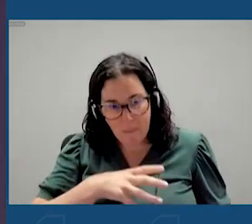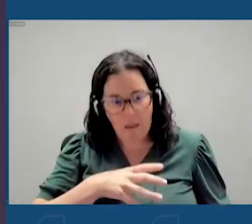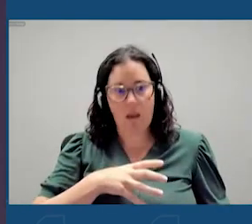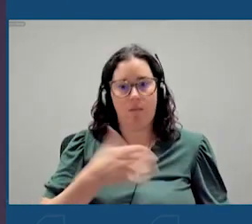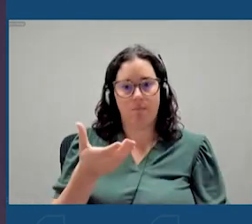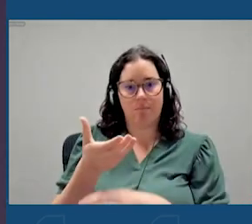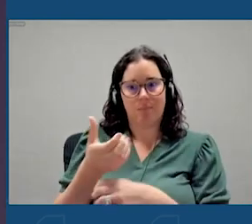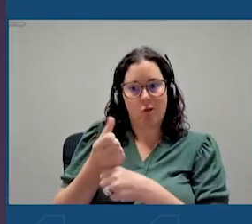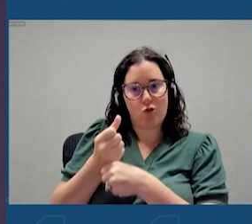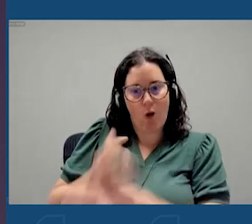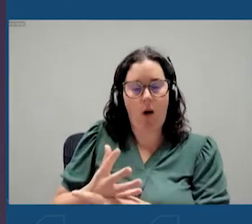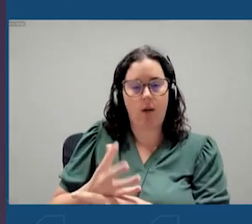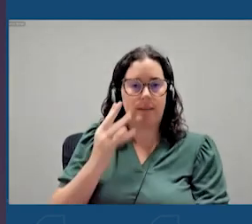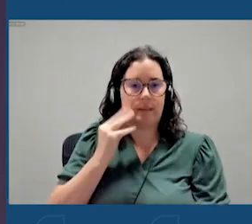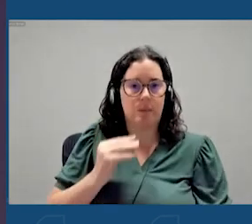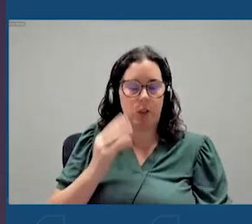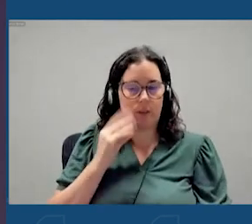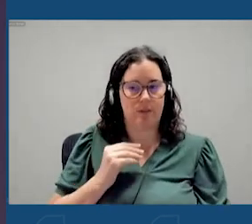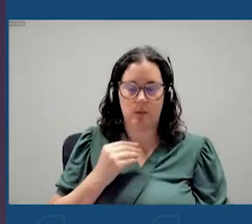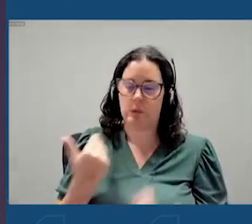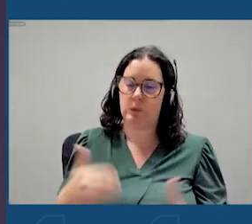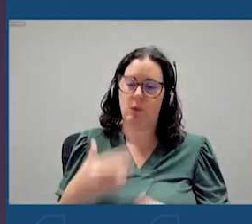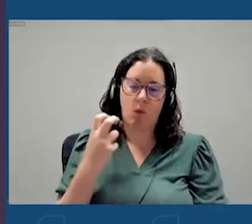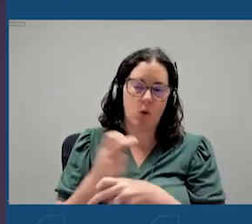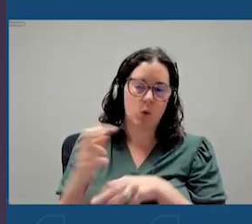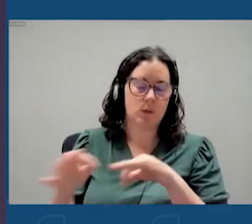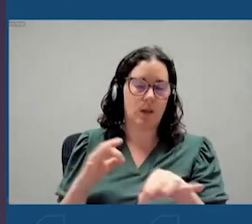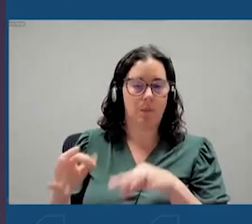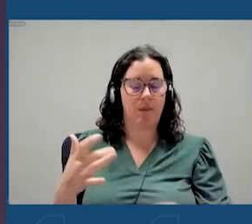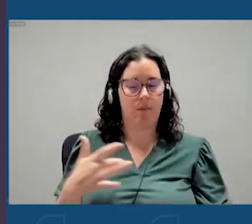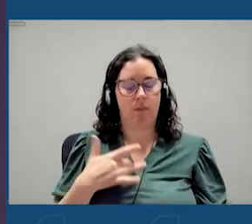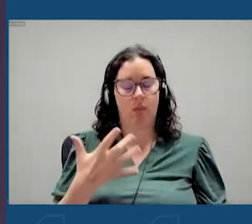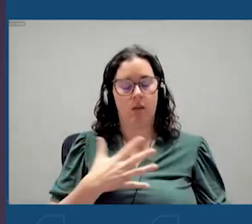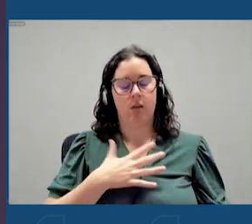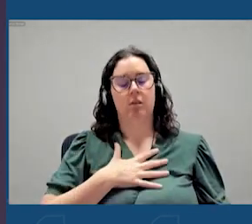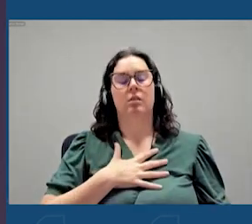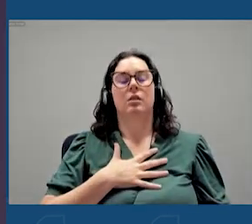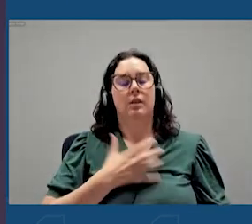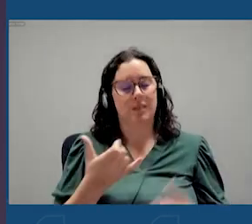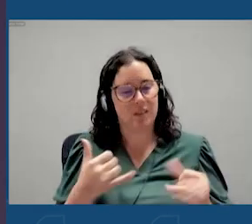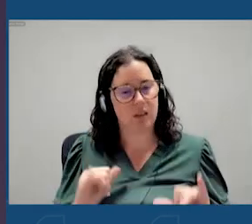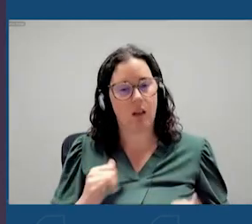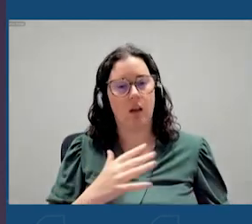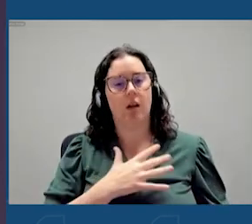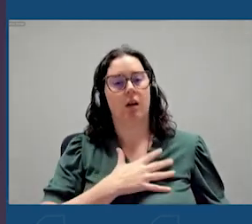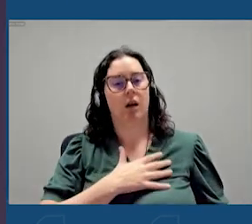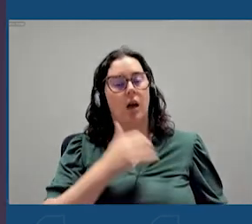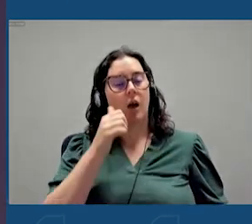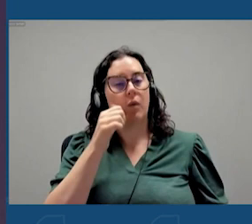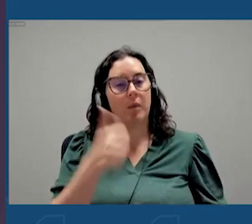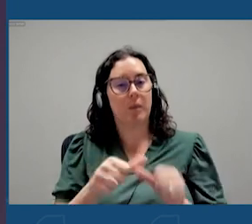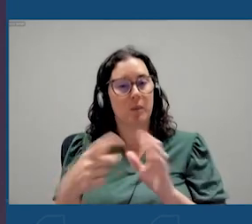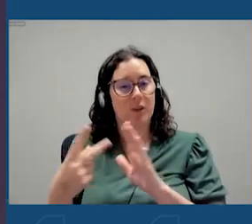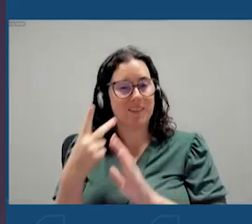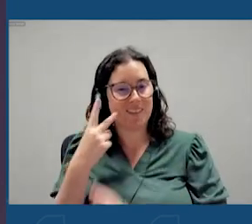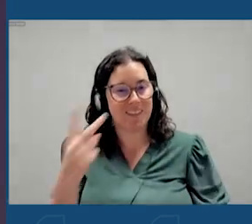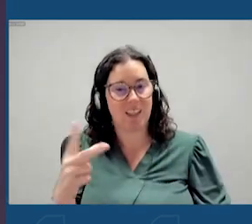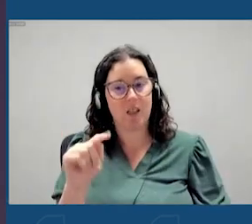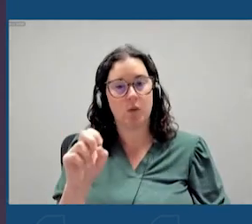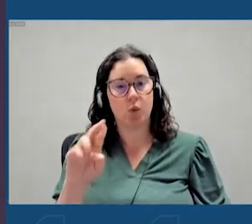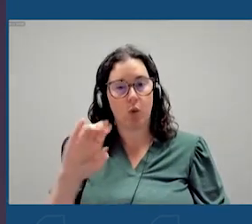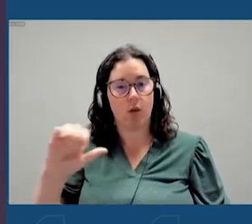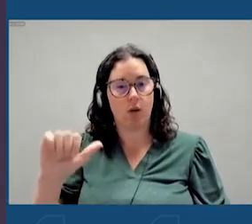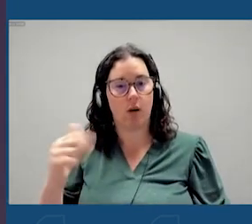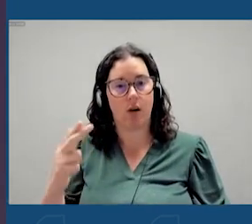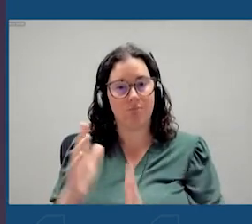experiences that we could ever describe. It moved me deeply, it still does to this day, and I remember seeing the Torah on display, an artifact that was